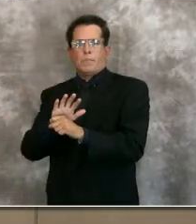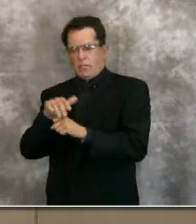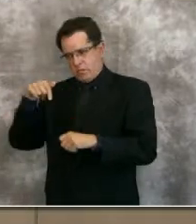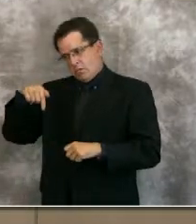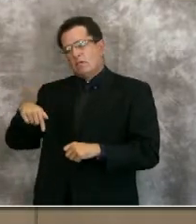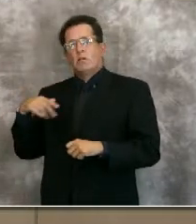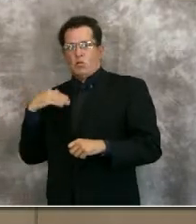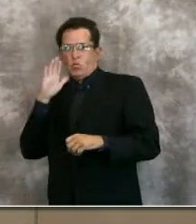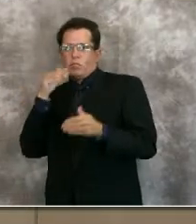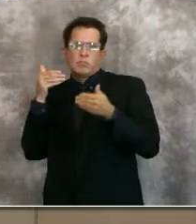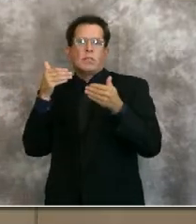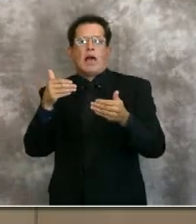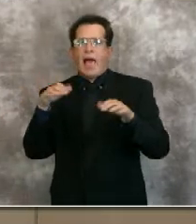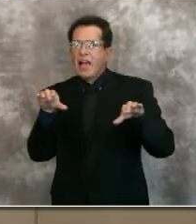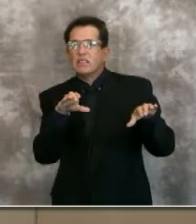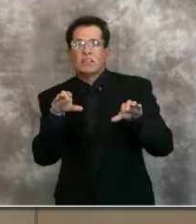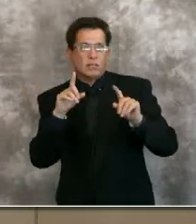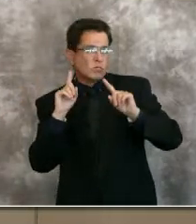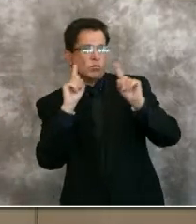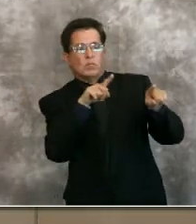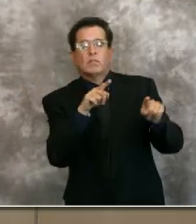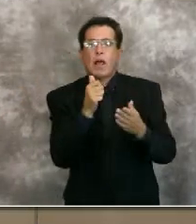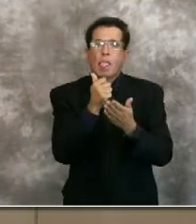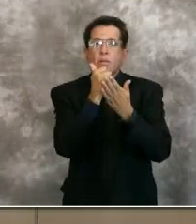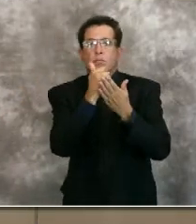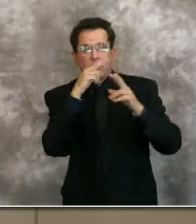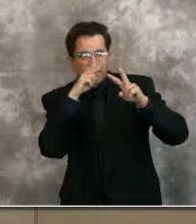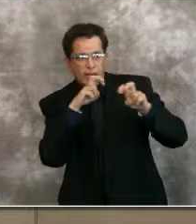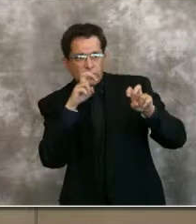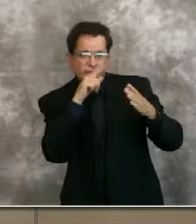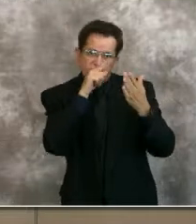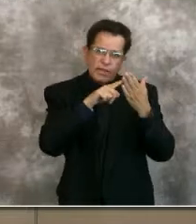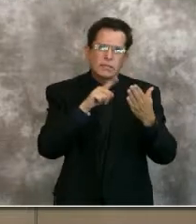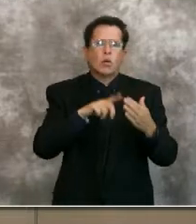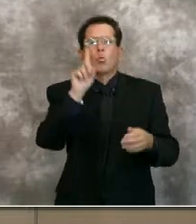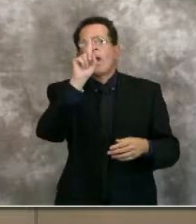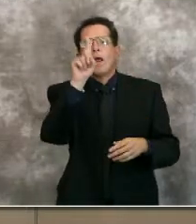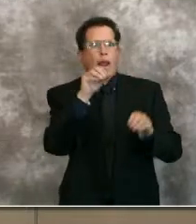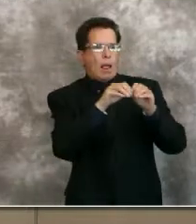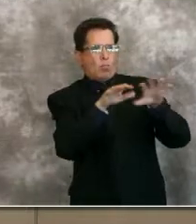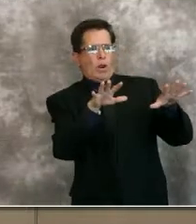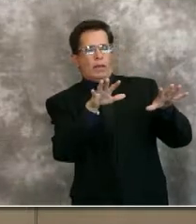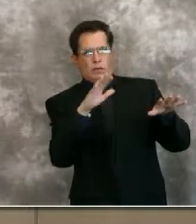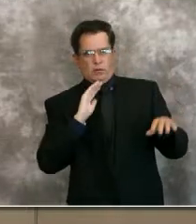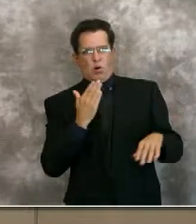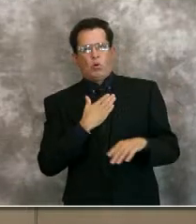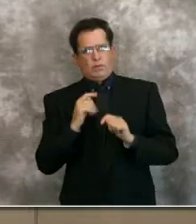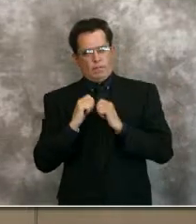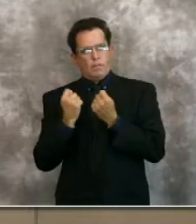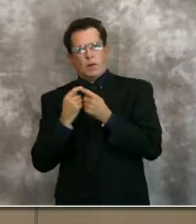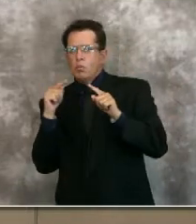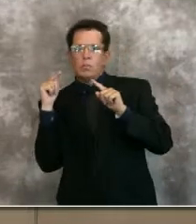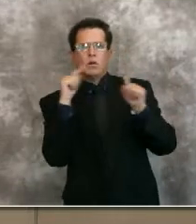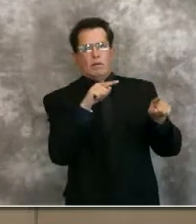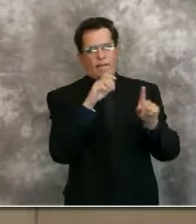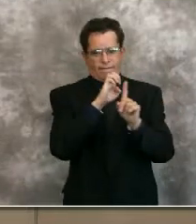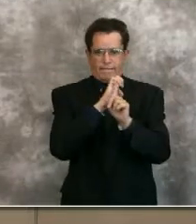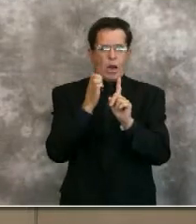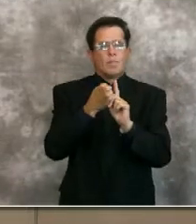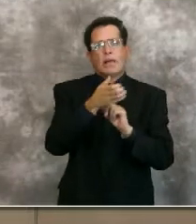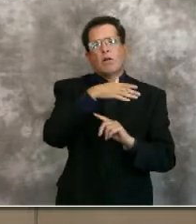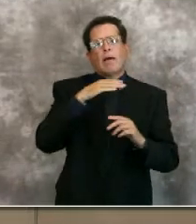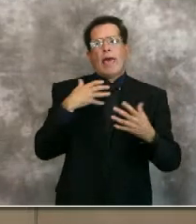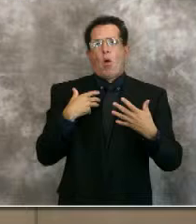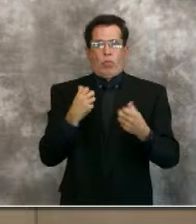act and conduct any assessments of the locations where the outbreaks are located. Our Department of Environmental Health does a great job